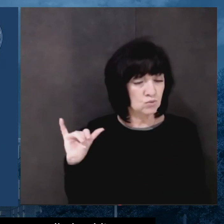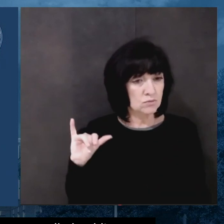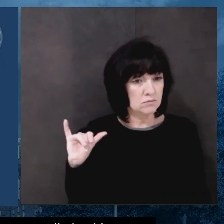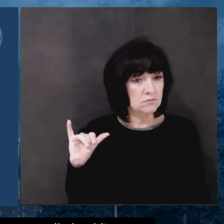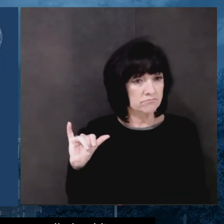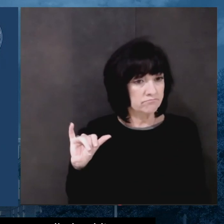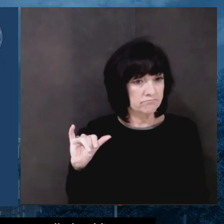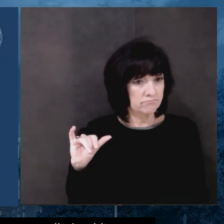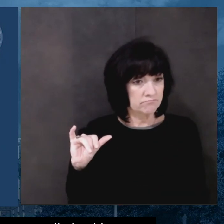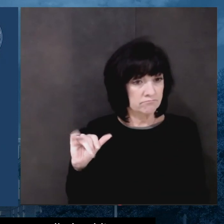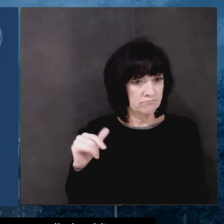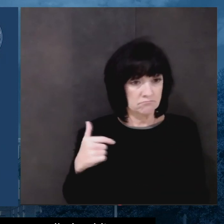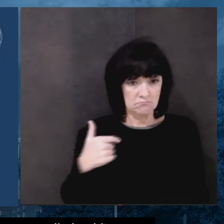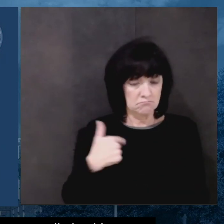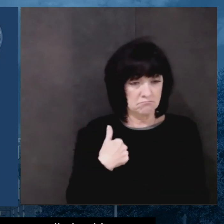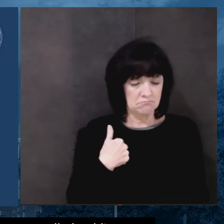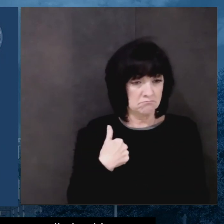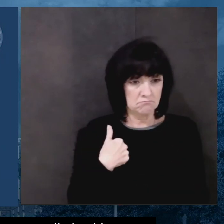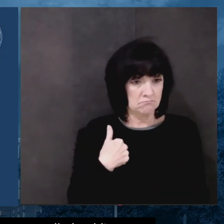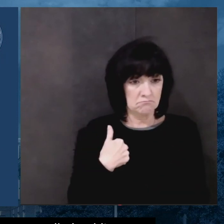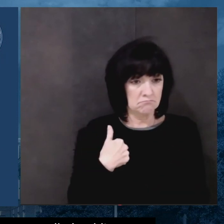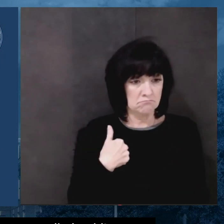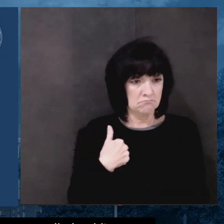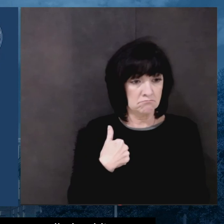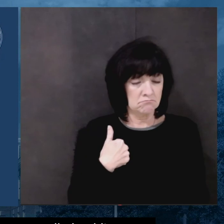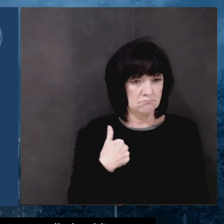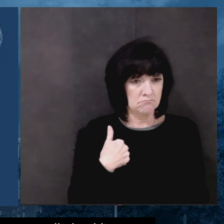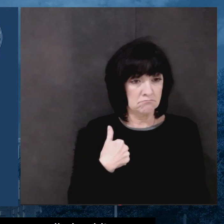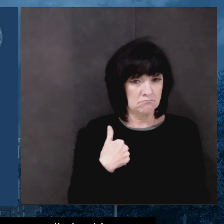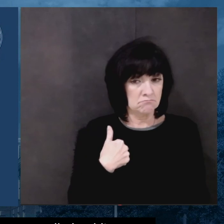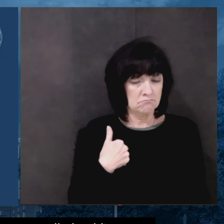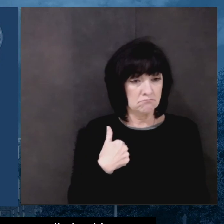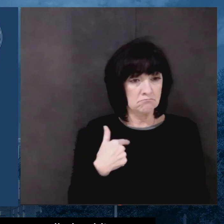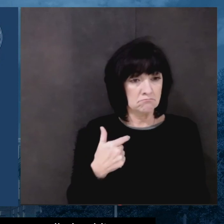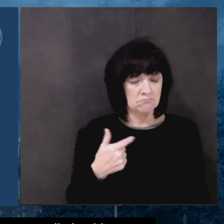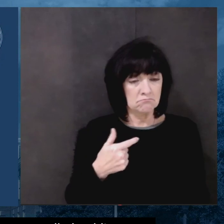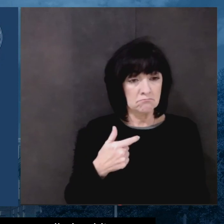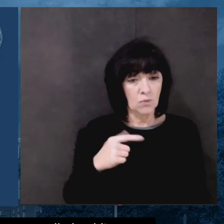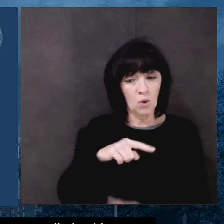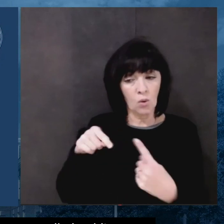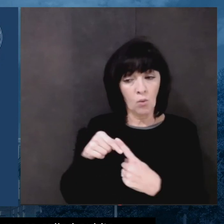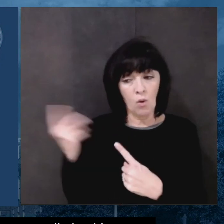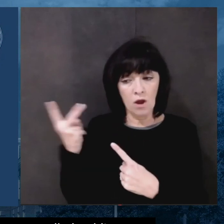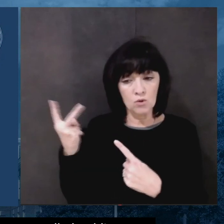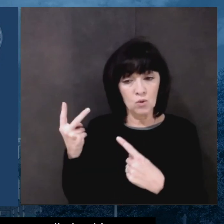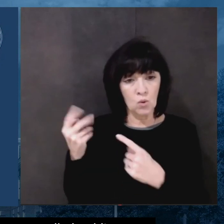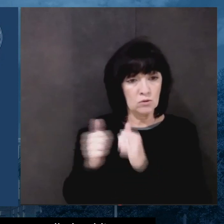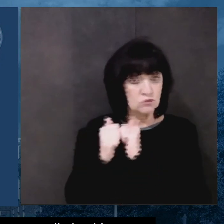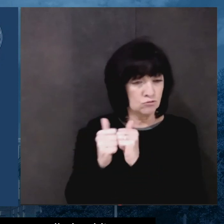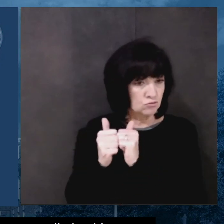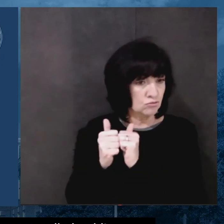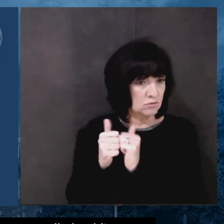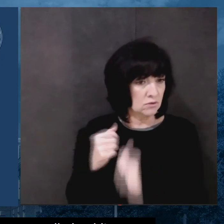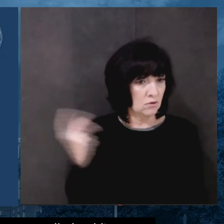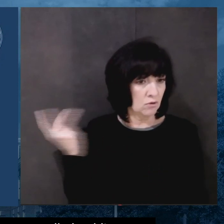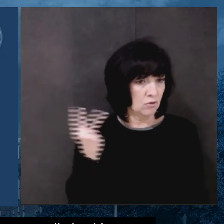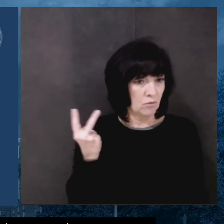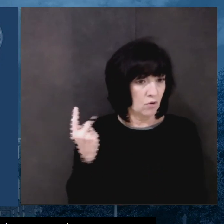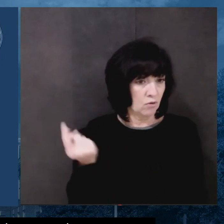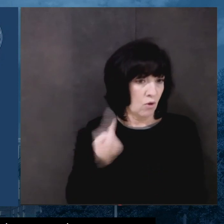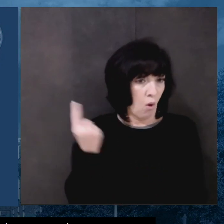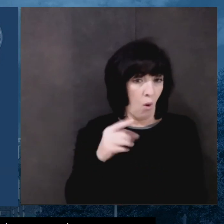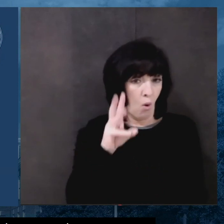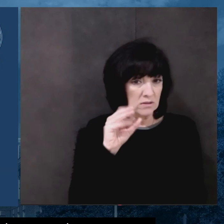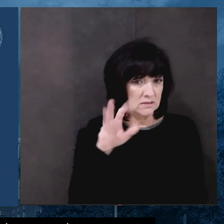I was not determined to be a close contact because when we were together, we were 6